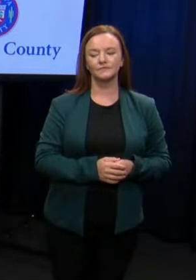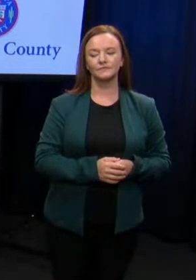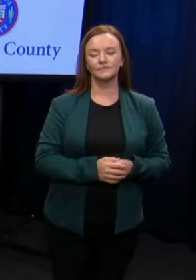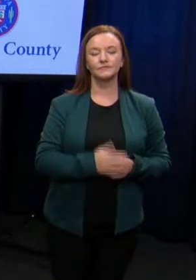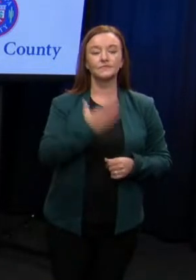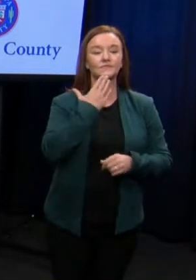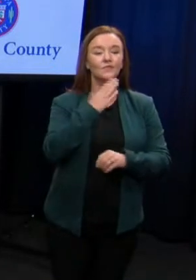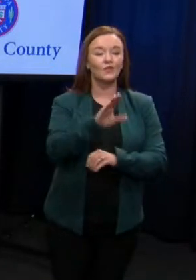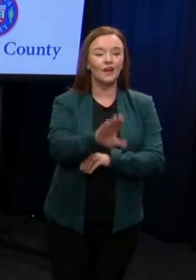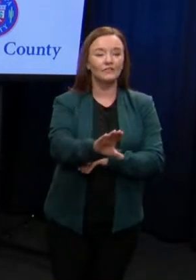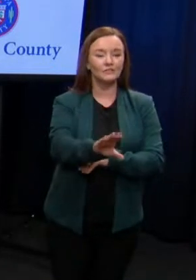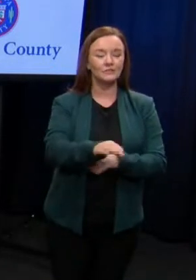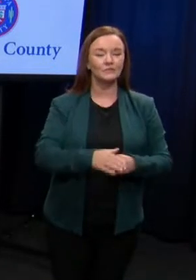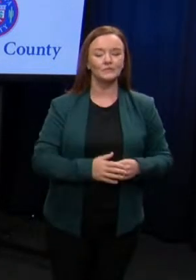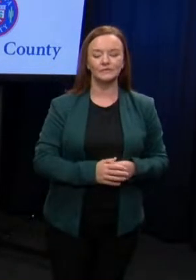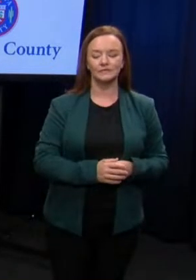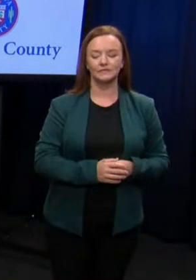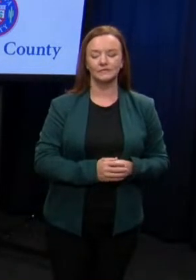Good afternoon.